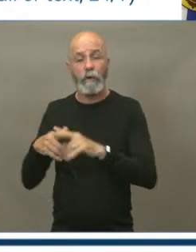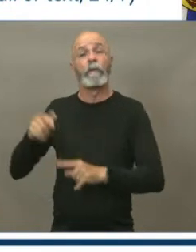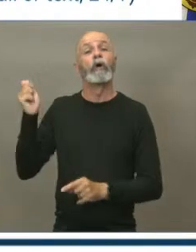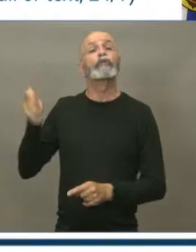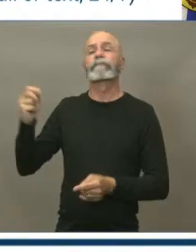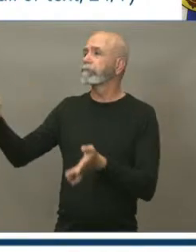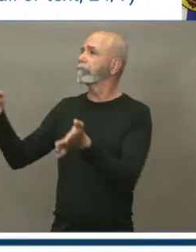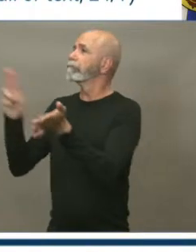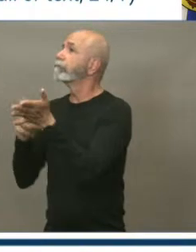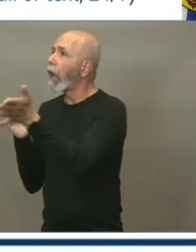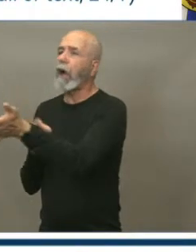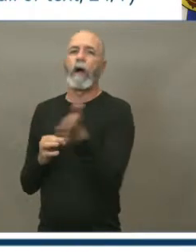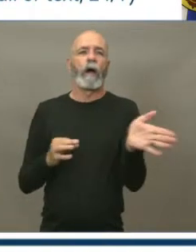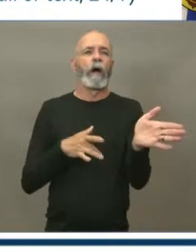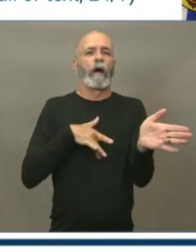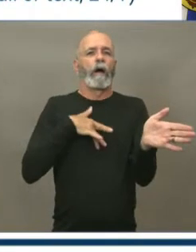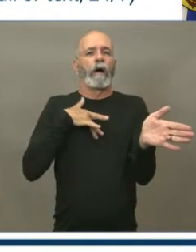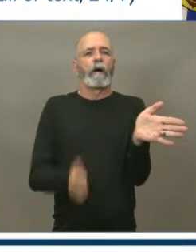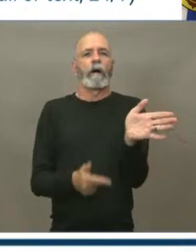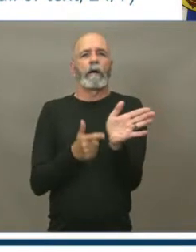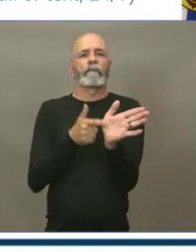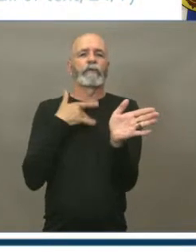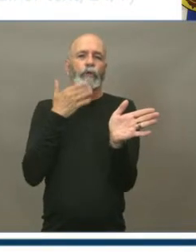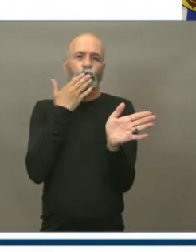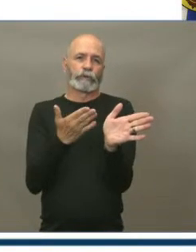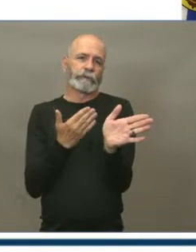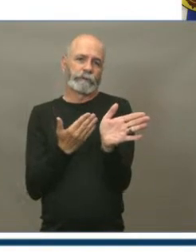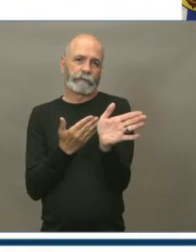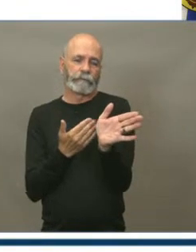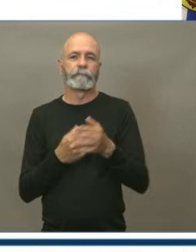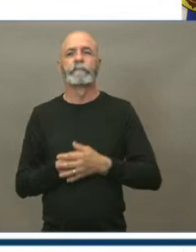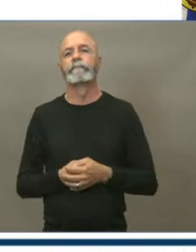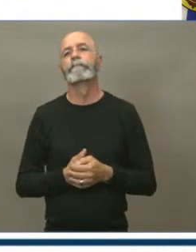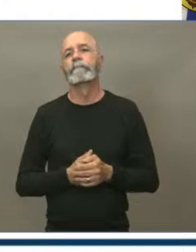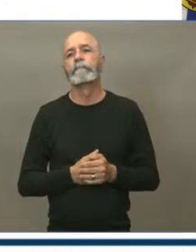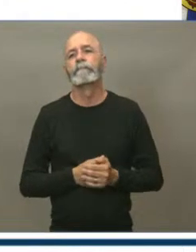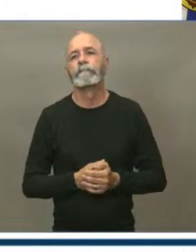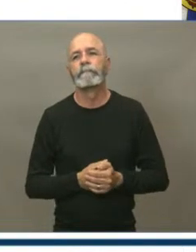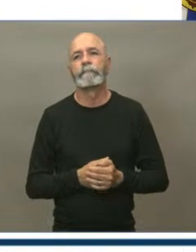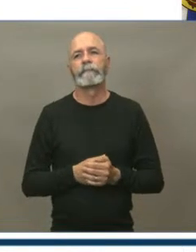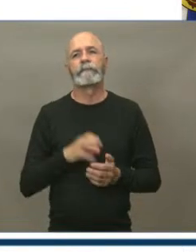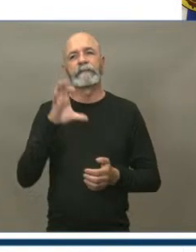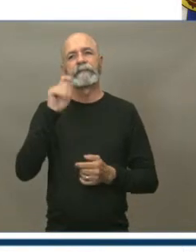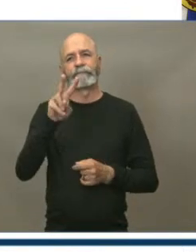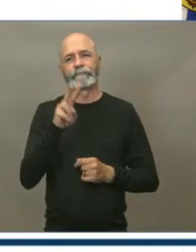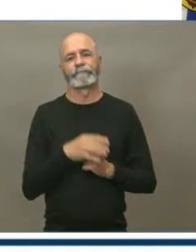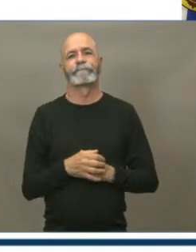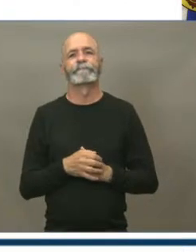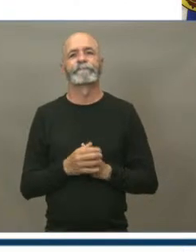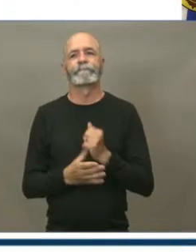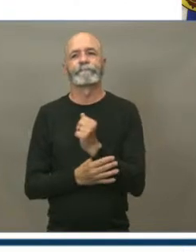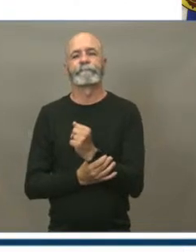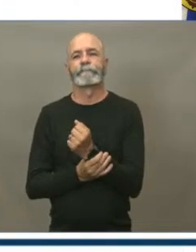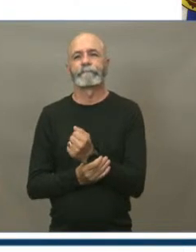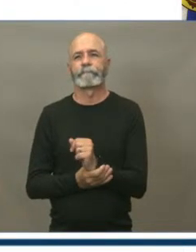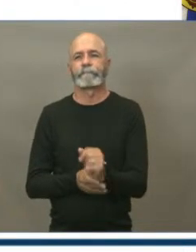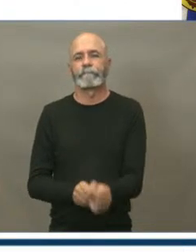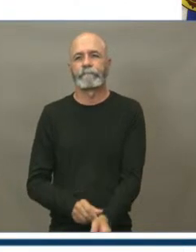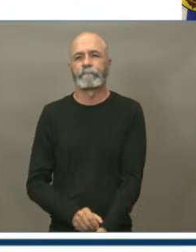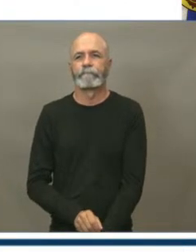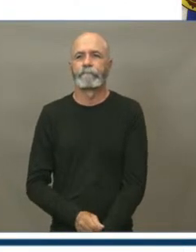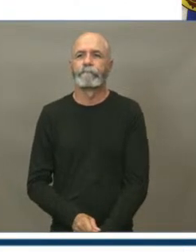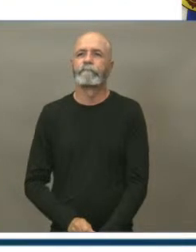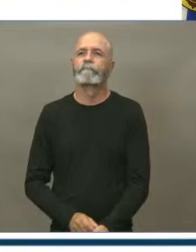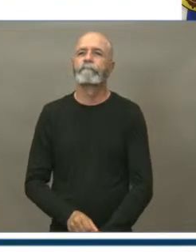Next, we'll go to Natasha Pace from CTV. Go ahead, Natasha. Thank you. I'm wondering if you can talk a bit about how the outbreak at the